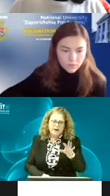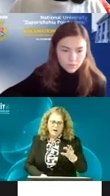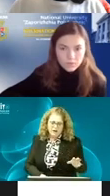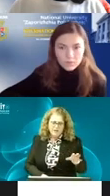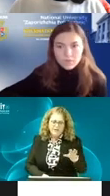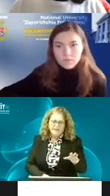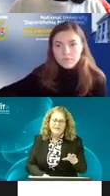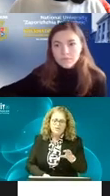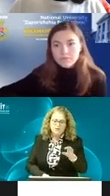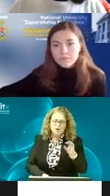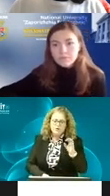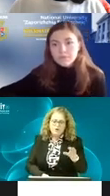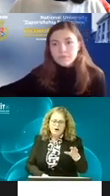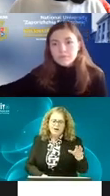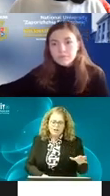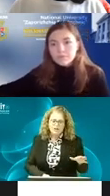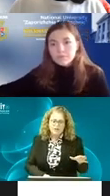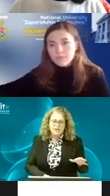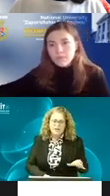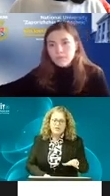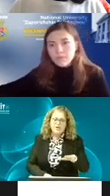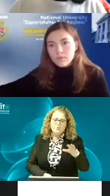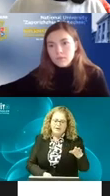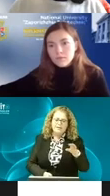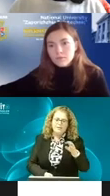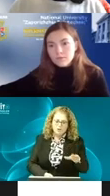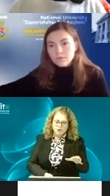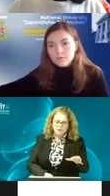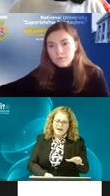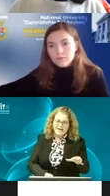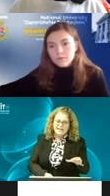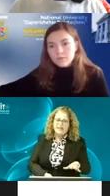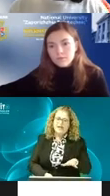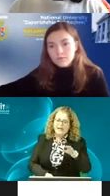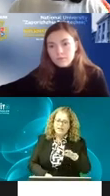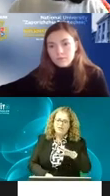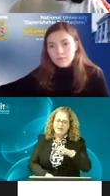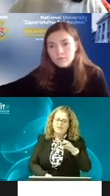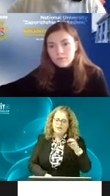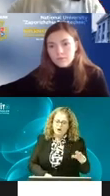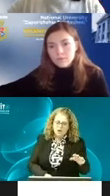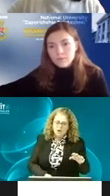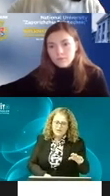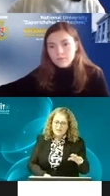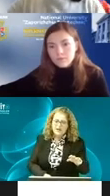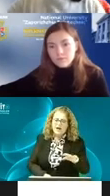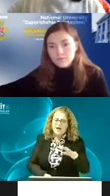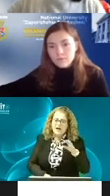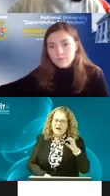They are divided into four clusters: humanities, social science, integrated